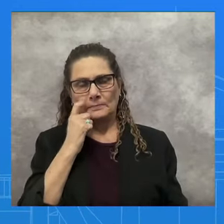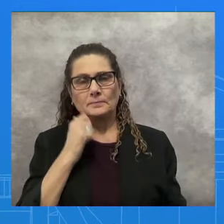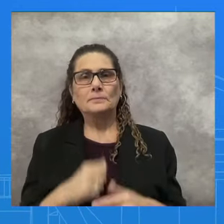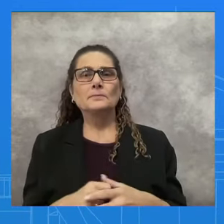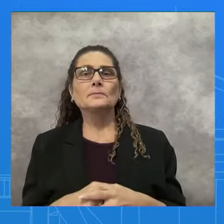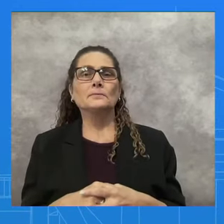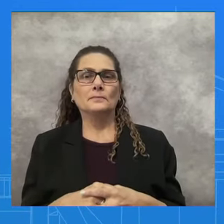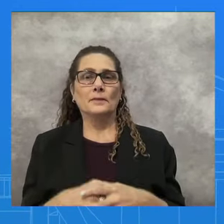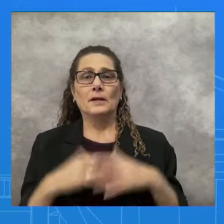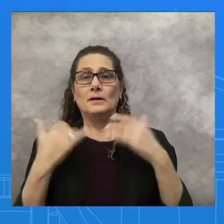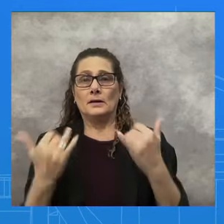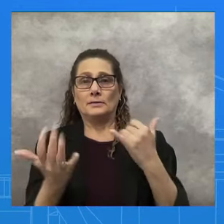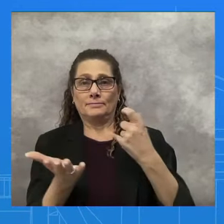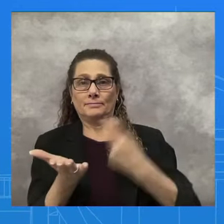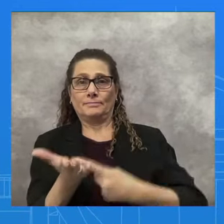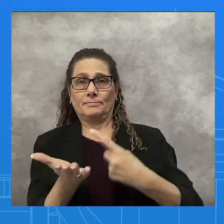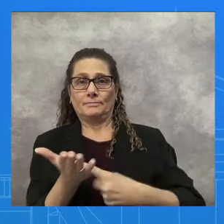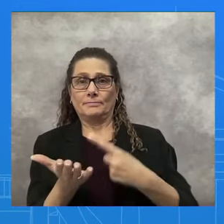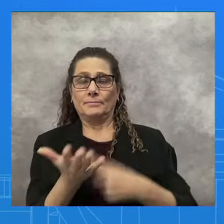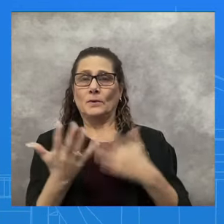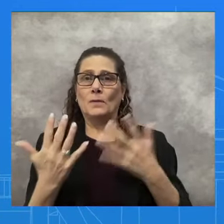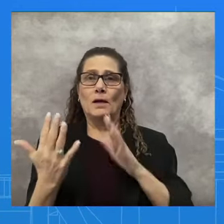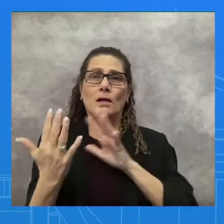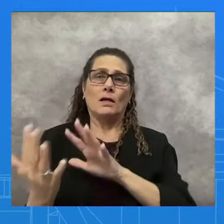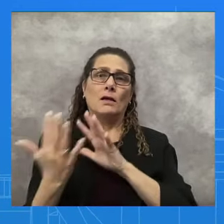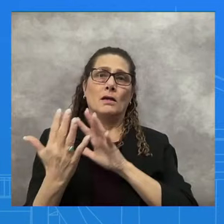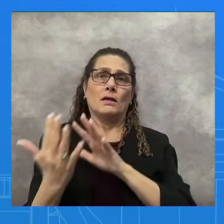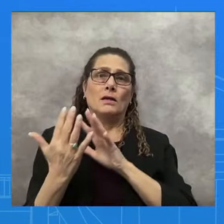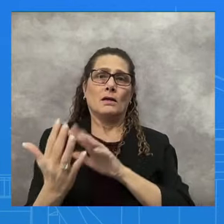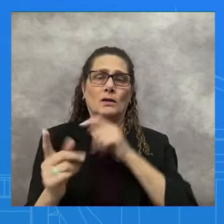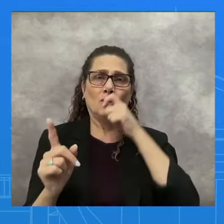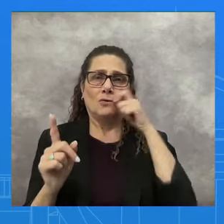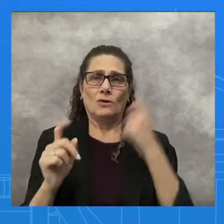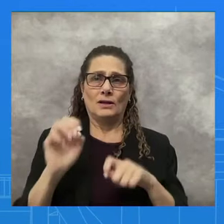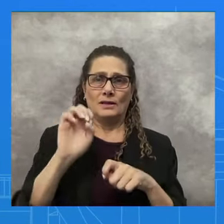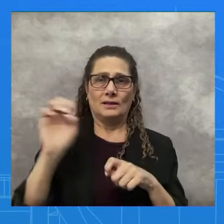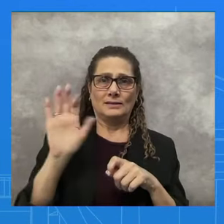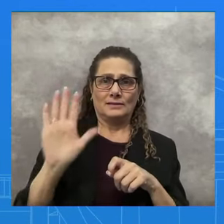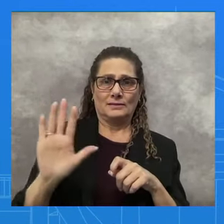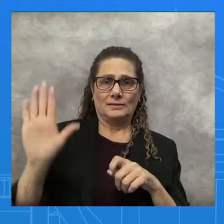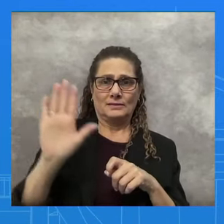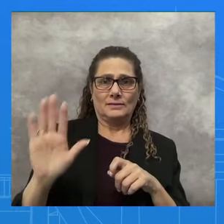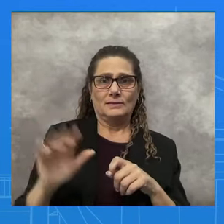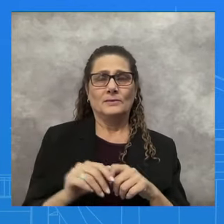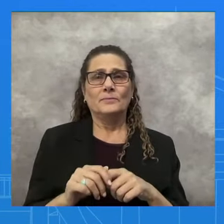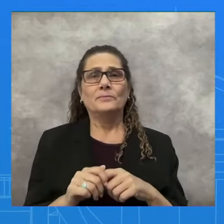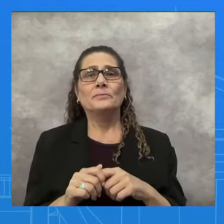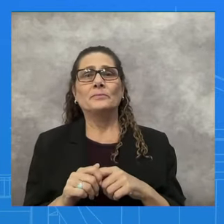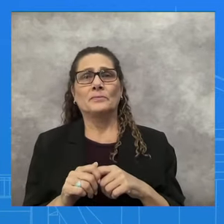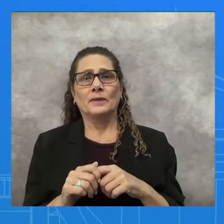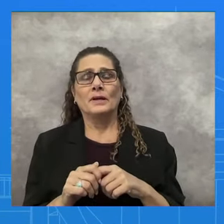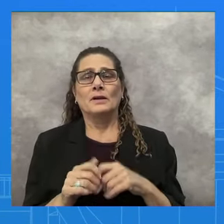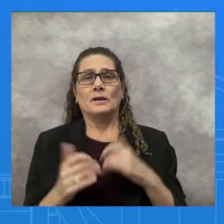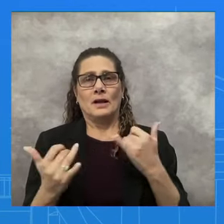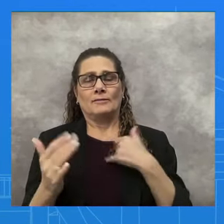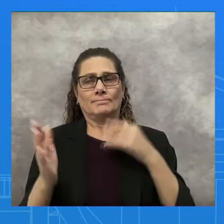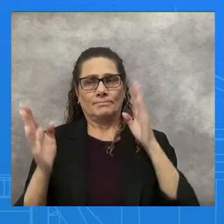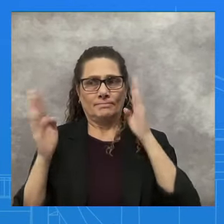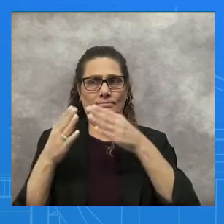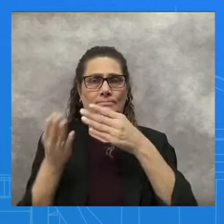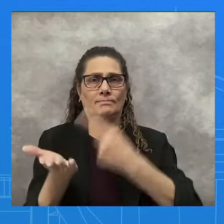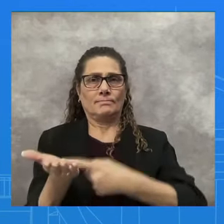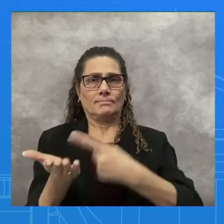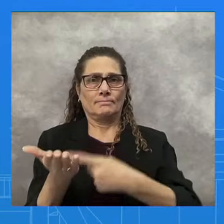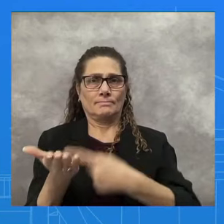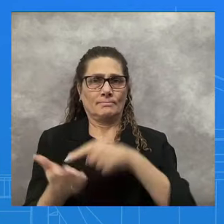is incredibly intense in the east, particularly in a city called Avdiivka. It's a city that we've talked about several times before. Unfortunately,